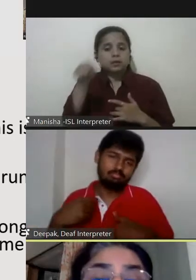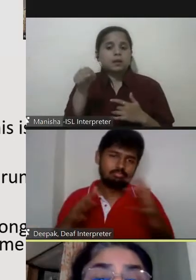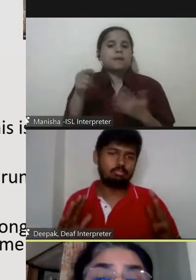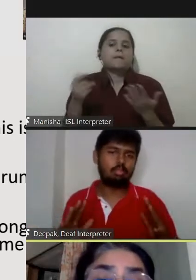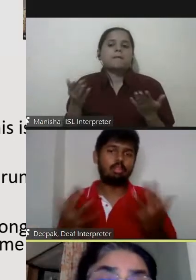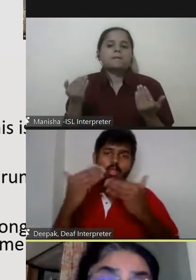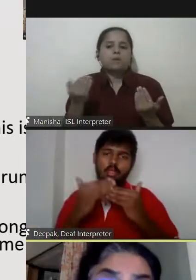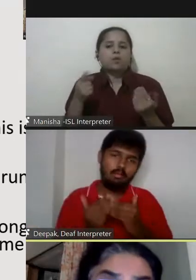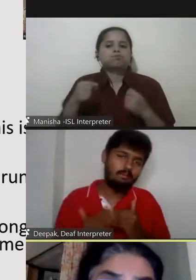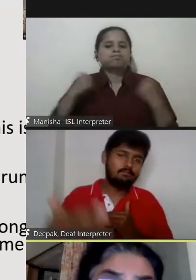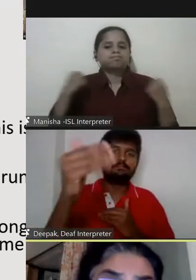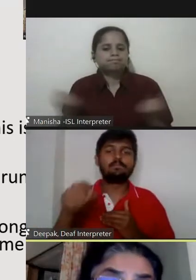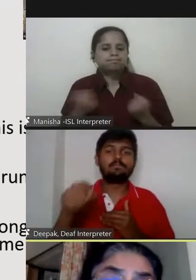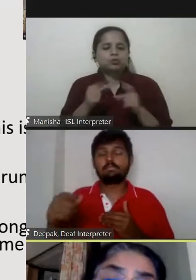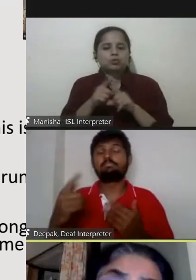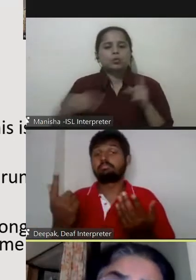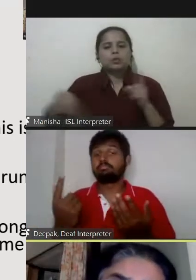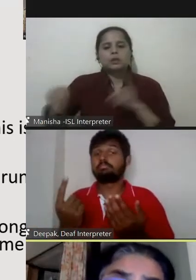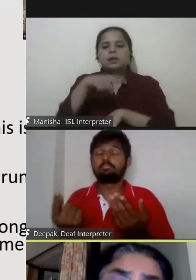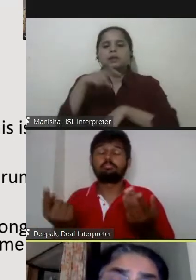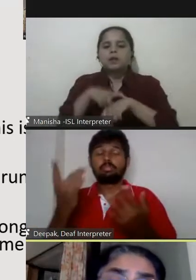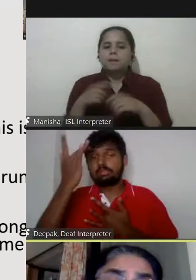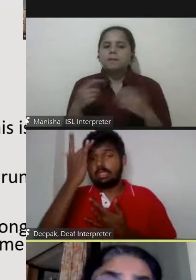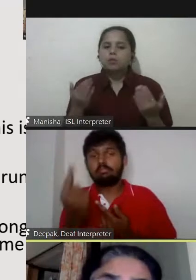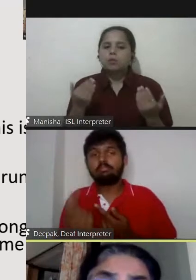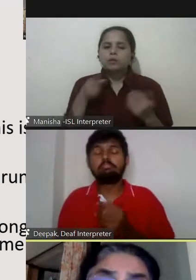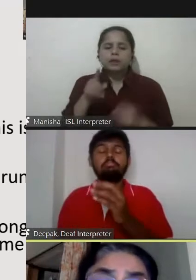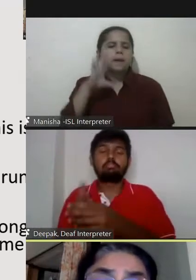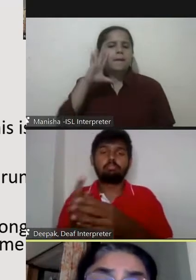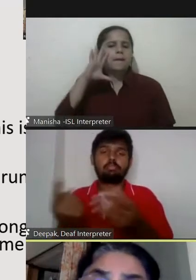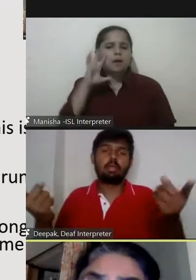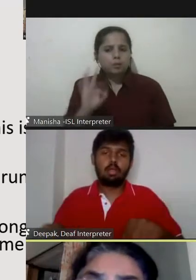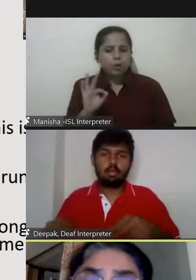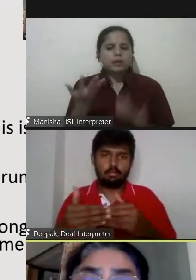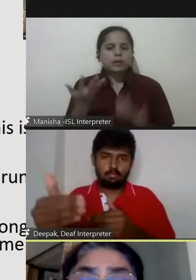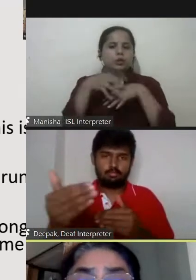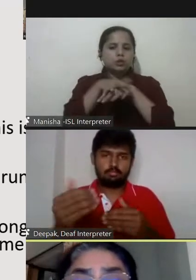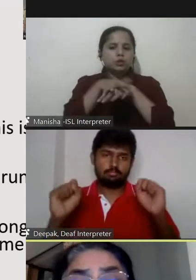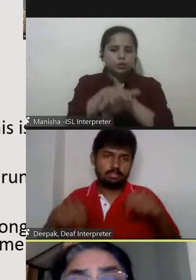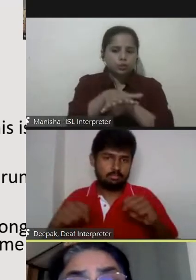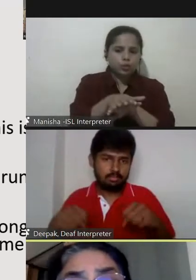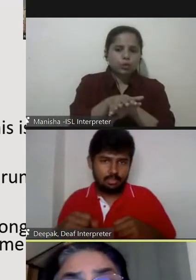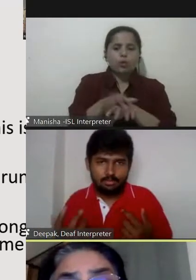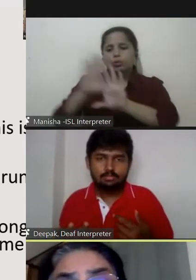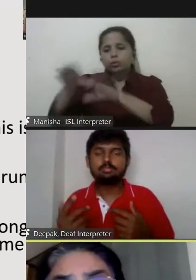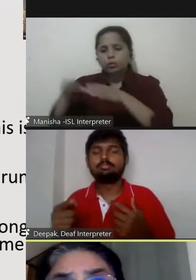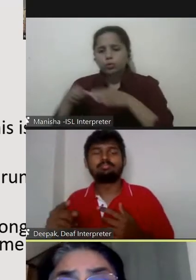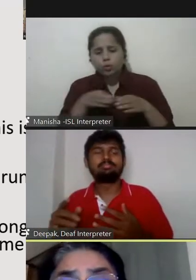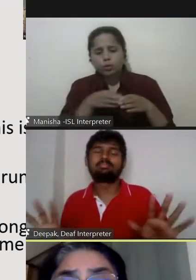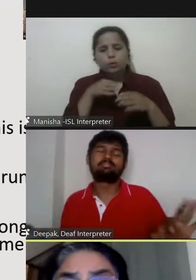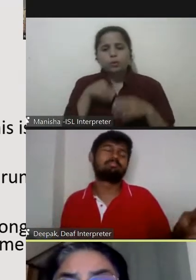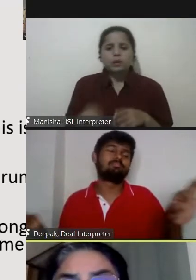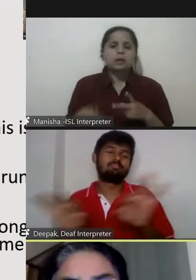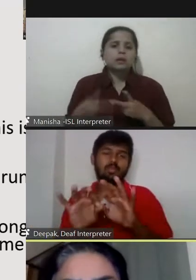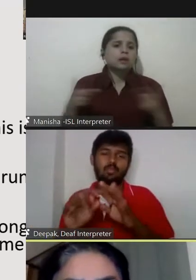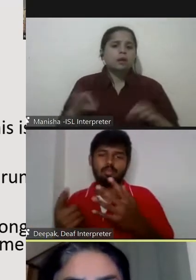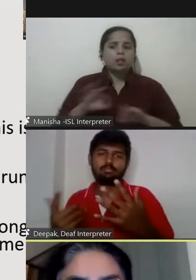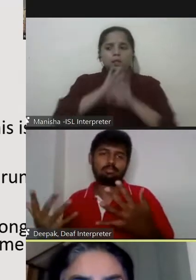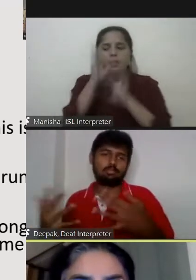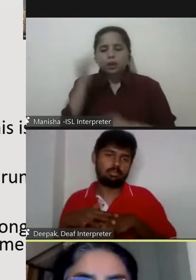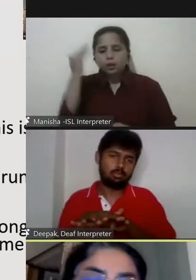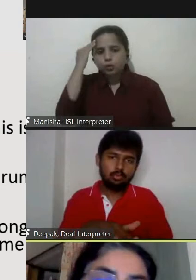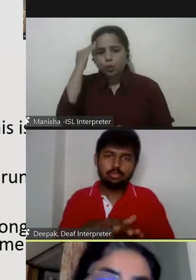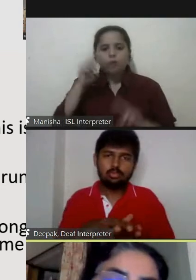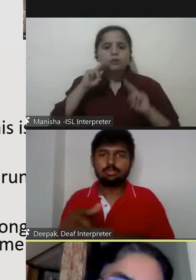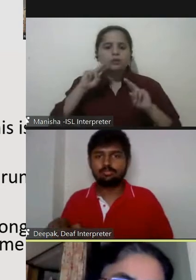become active during such times. The importance of inclusion of vulnerable groups in disaster preparedness and